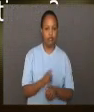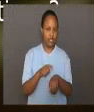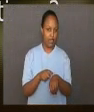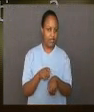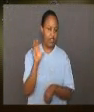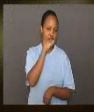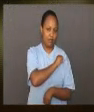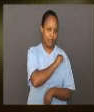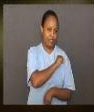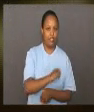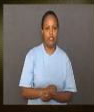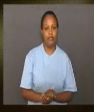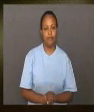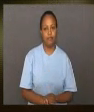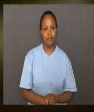Time's up.